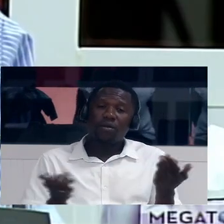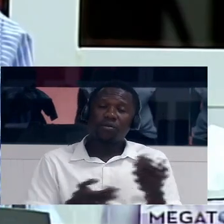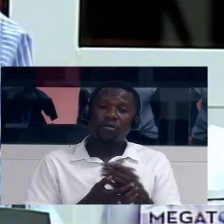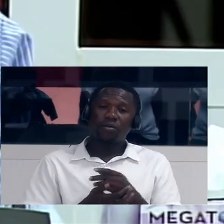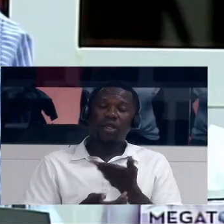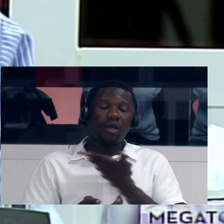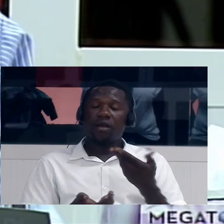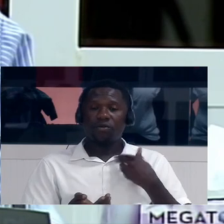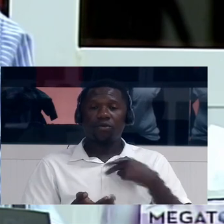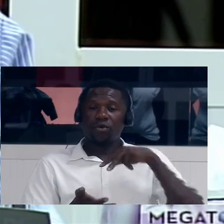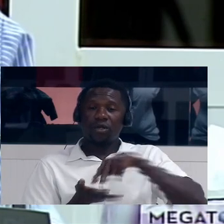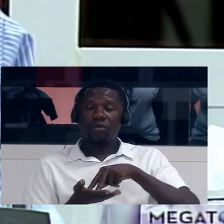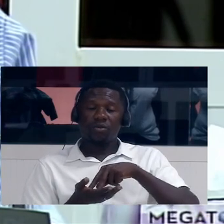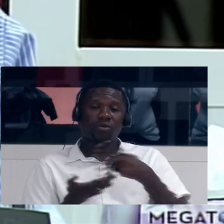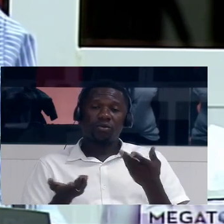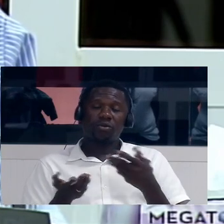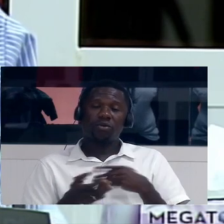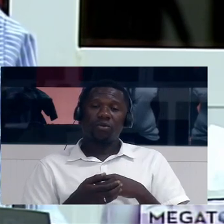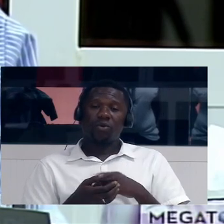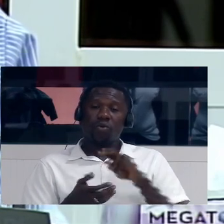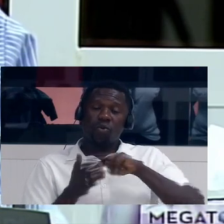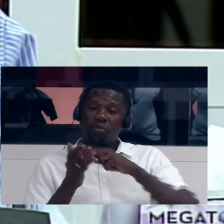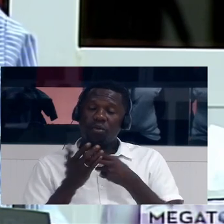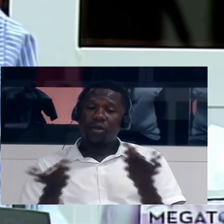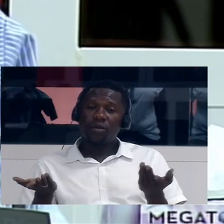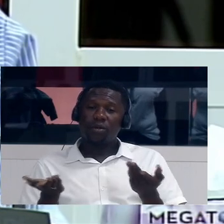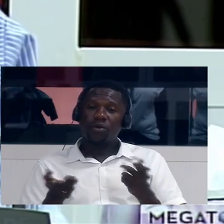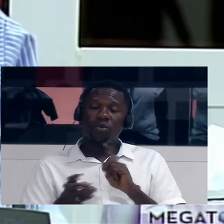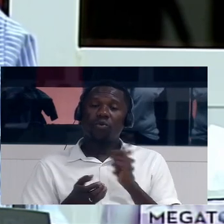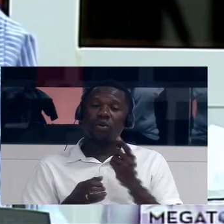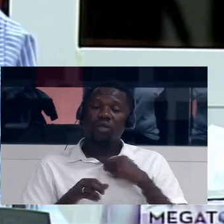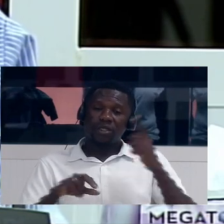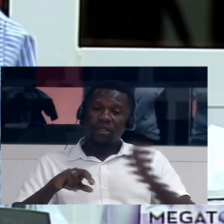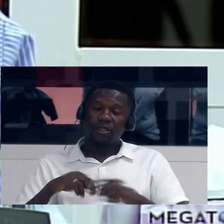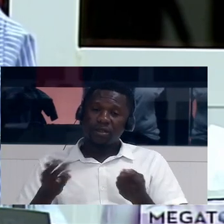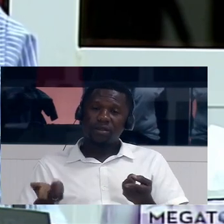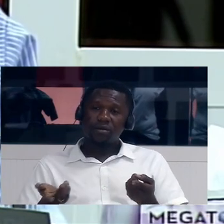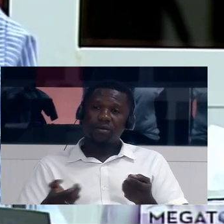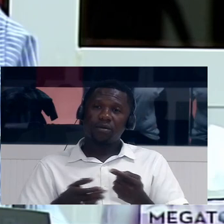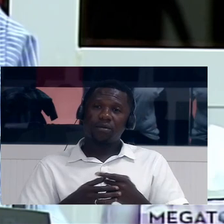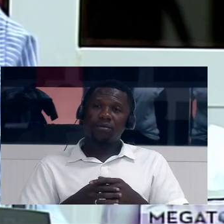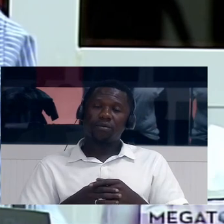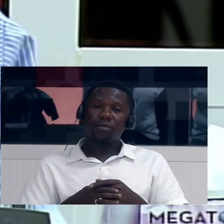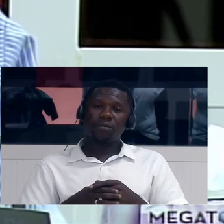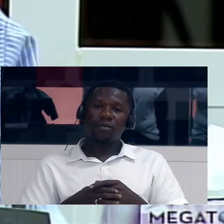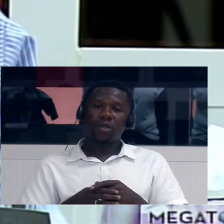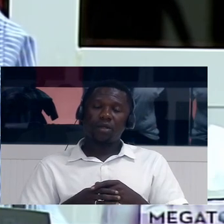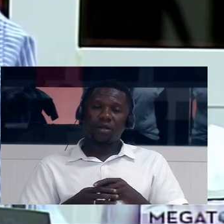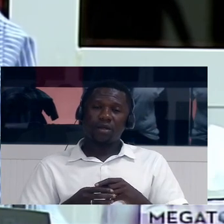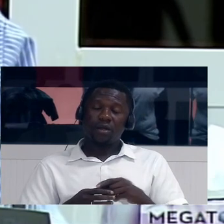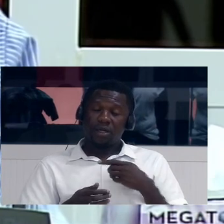on. What do you mean by that? Because what would I charge them for? Insubordination. No, they